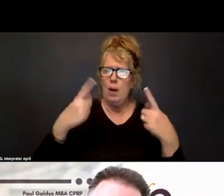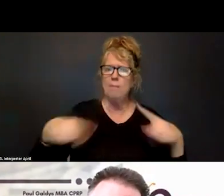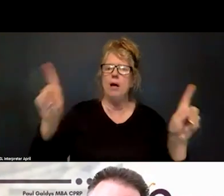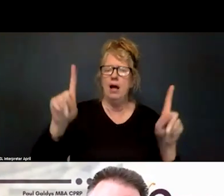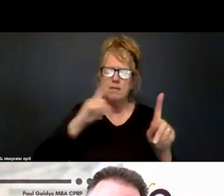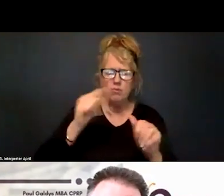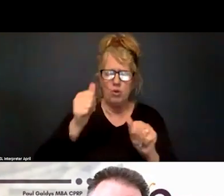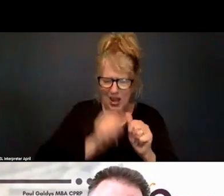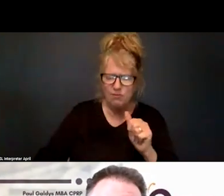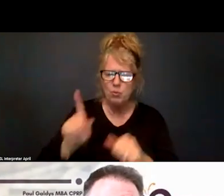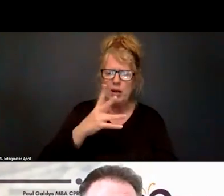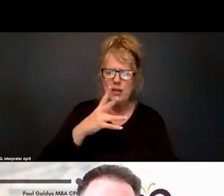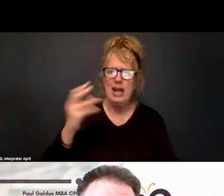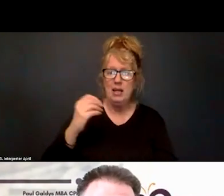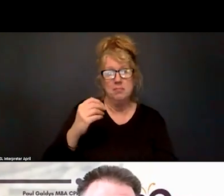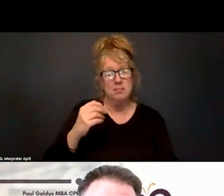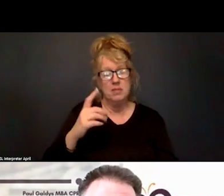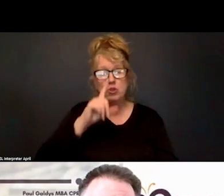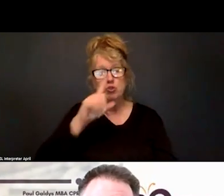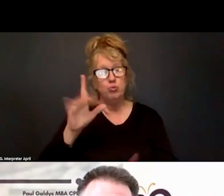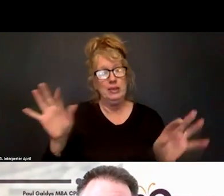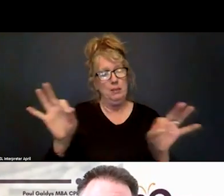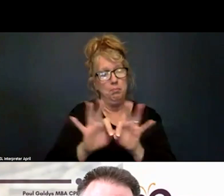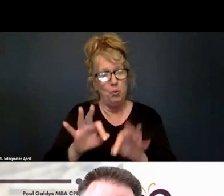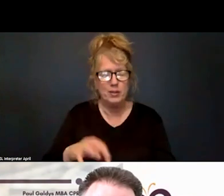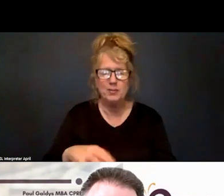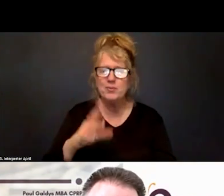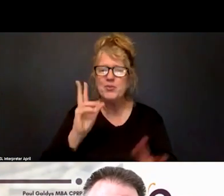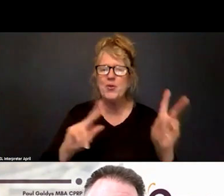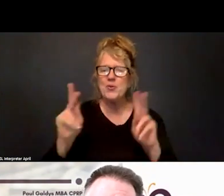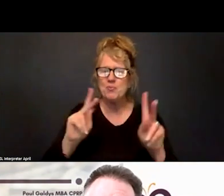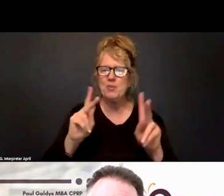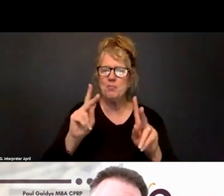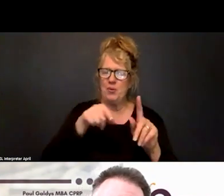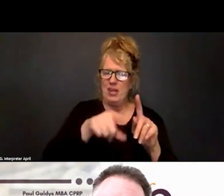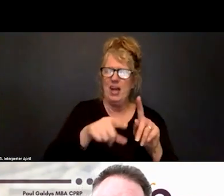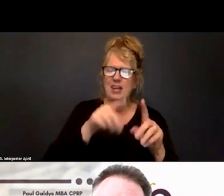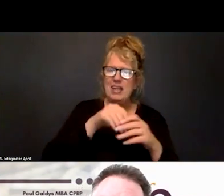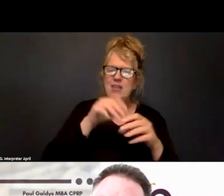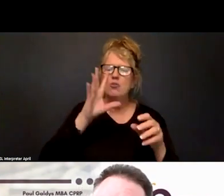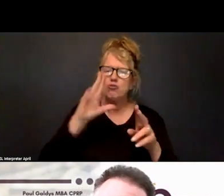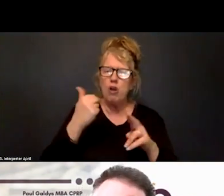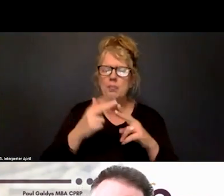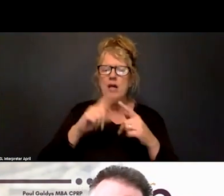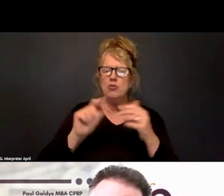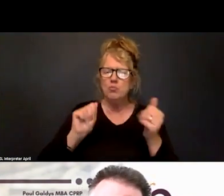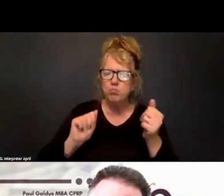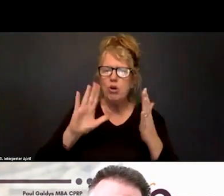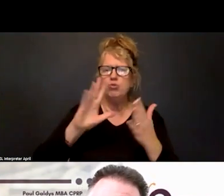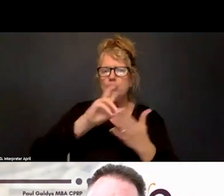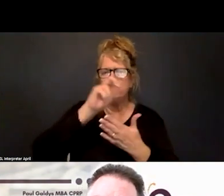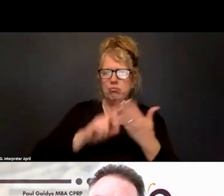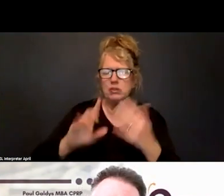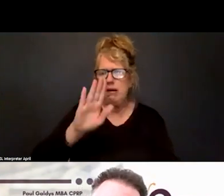think that's really important. So those that spend time in this document, it's talking about an approach for designing your